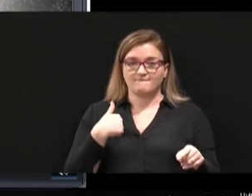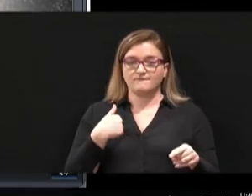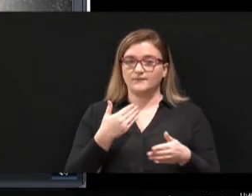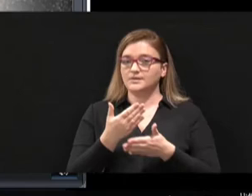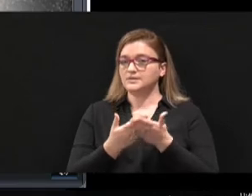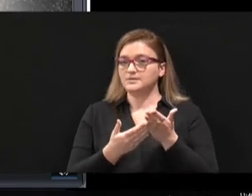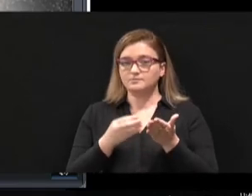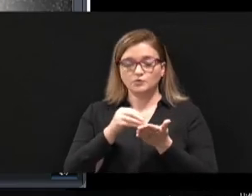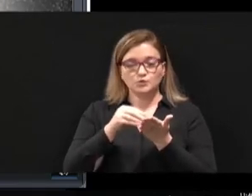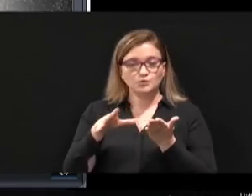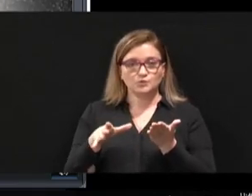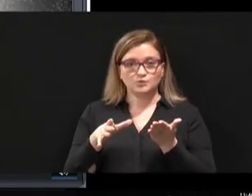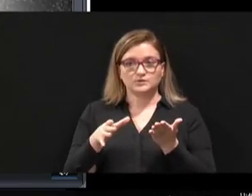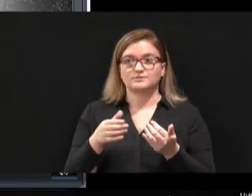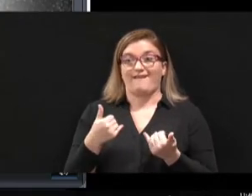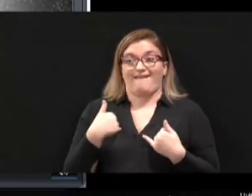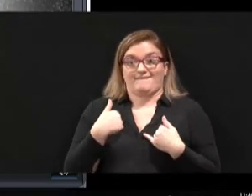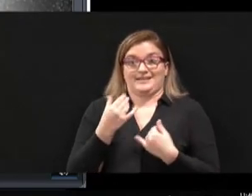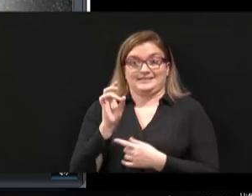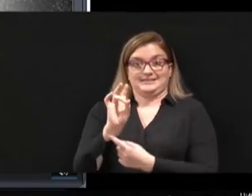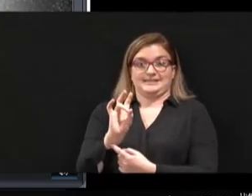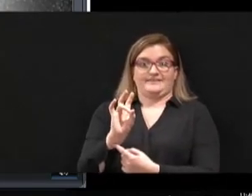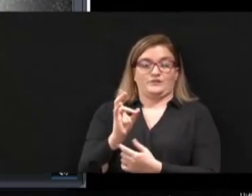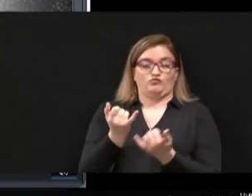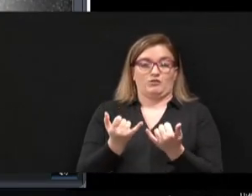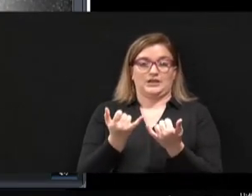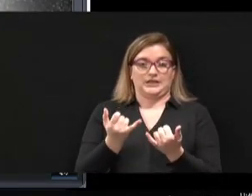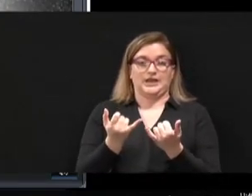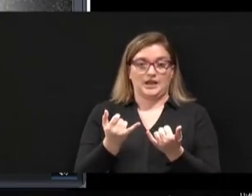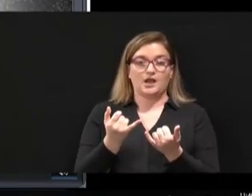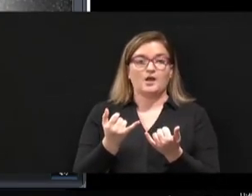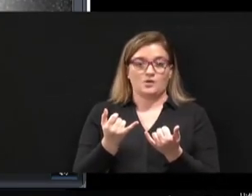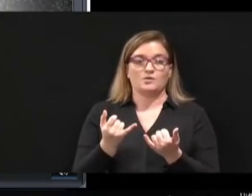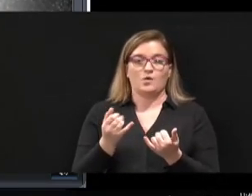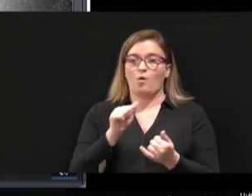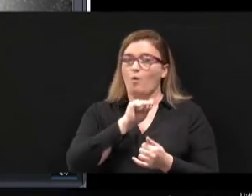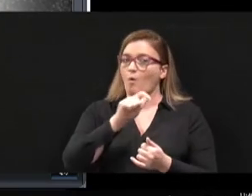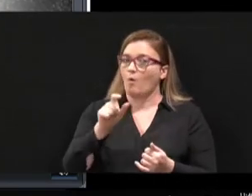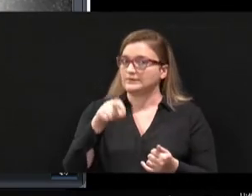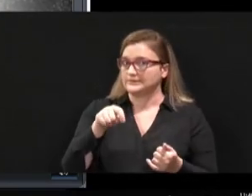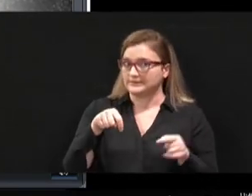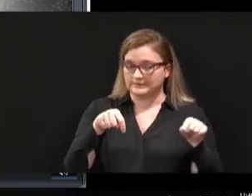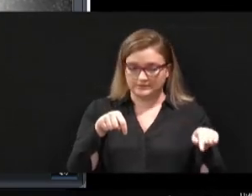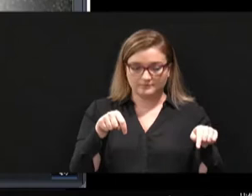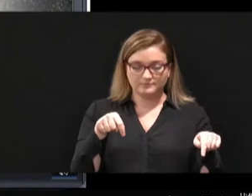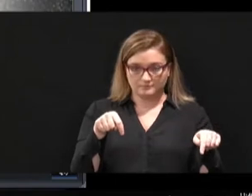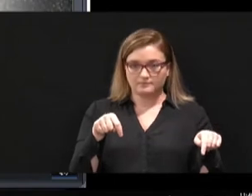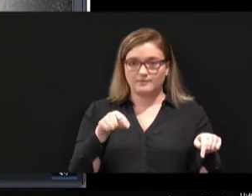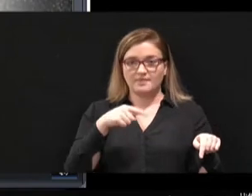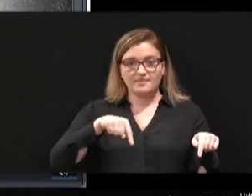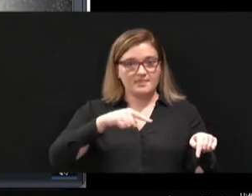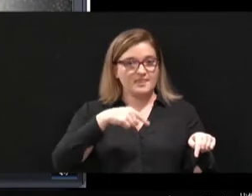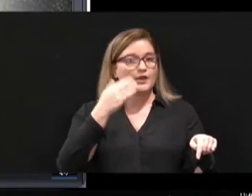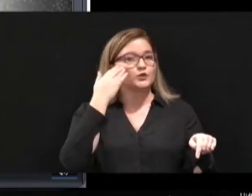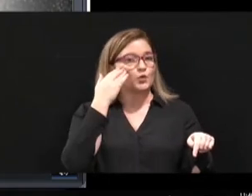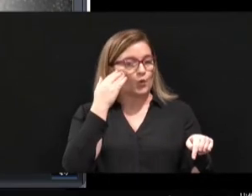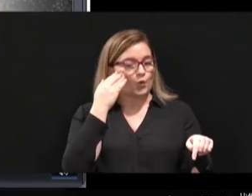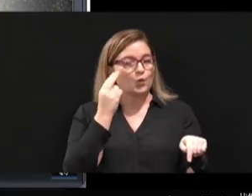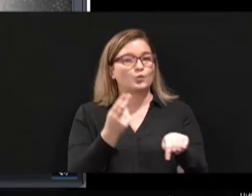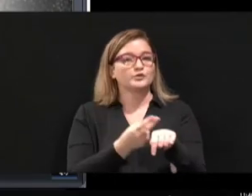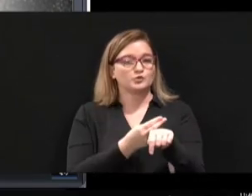crazy reason, I have 7. So almost all of them need this. We use, they know that we use